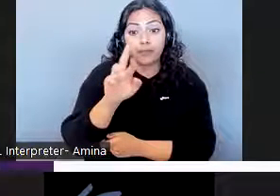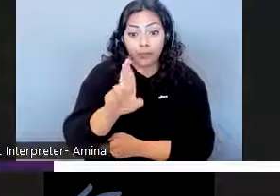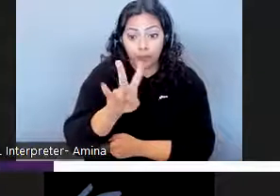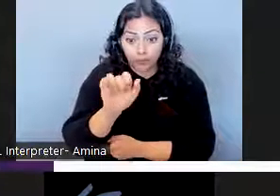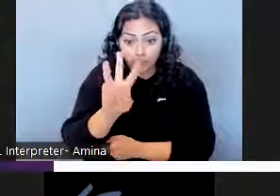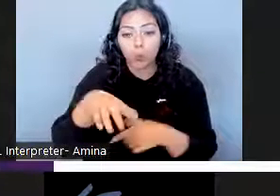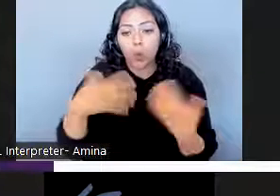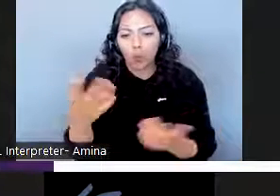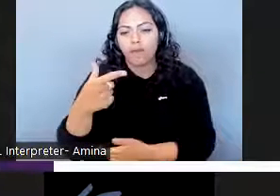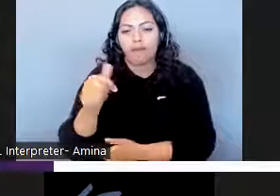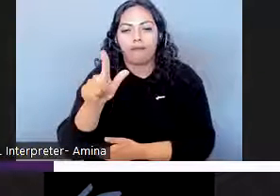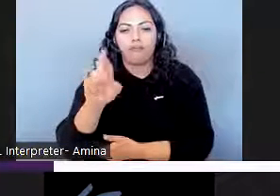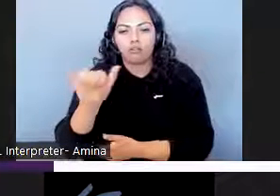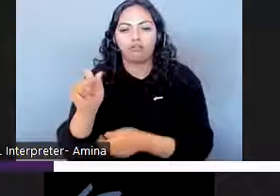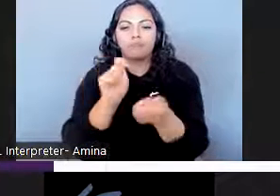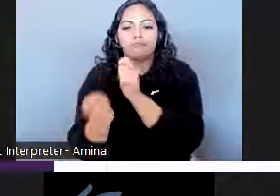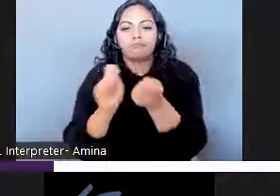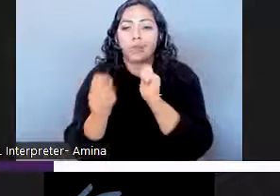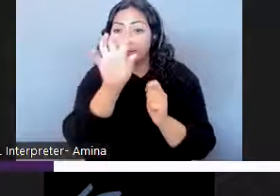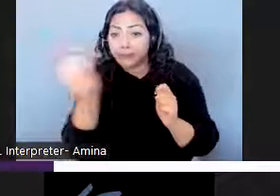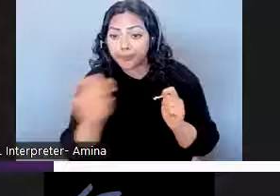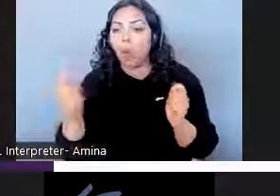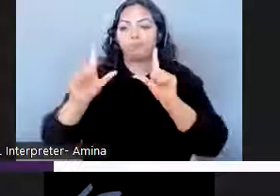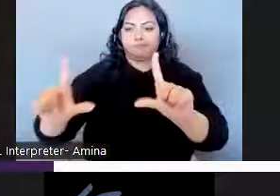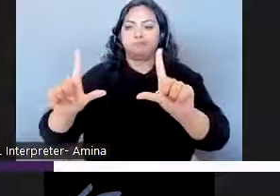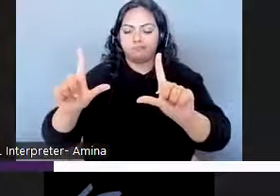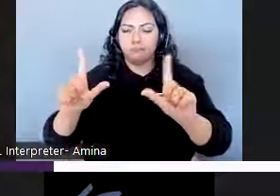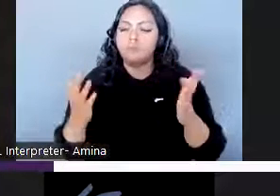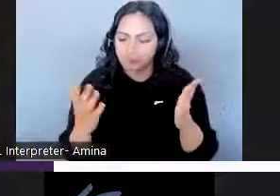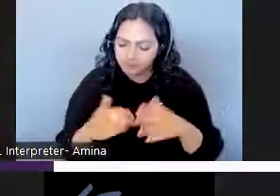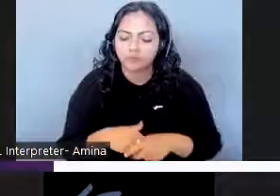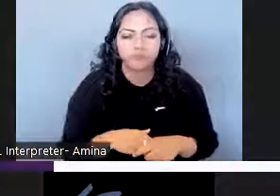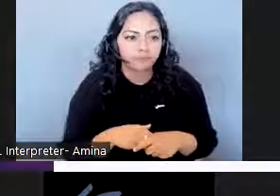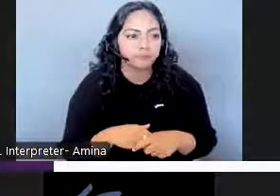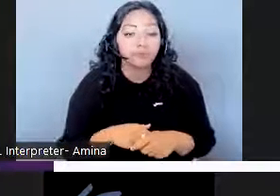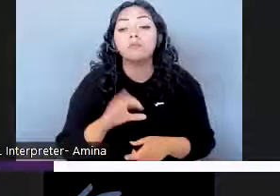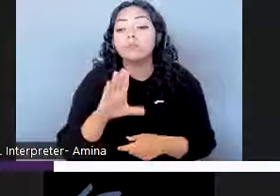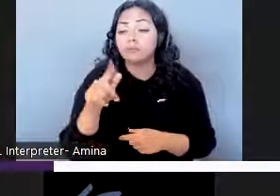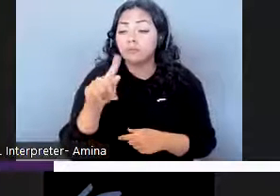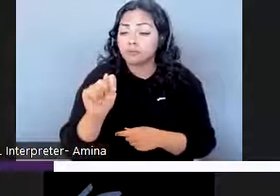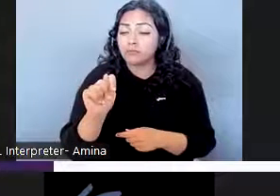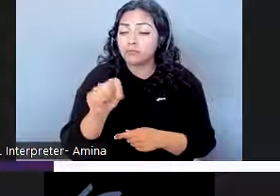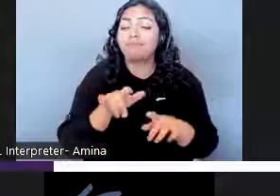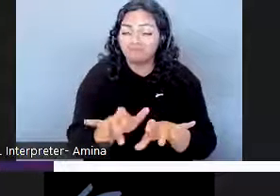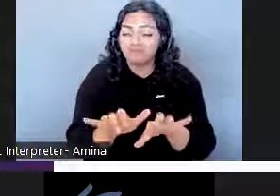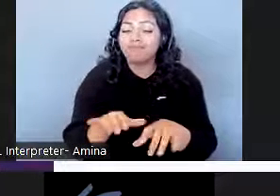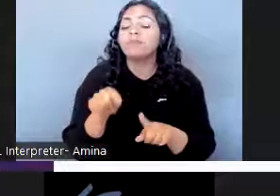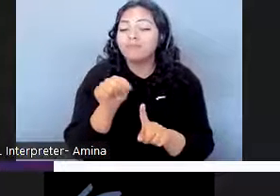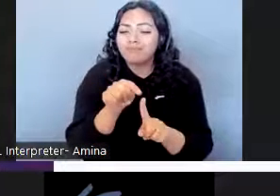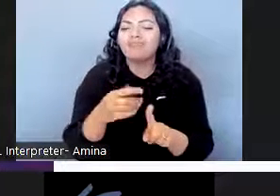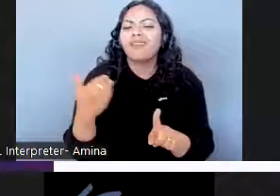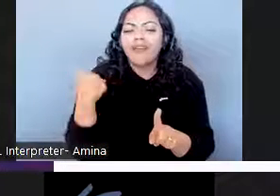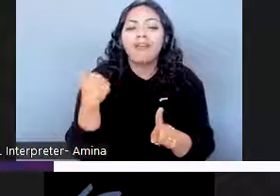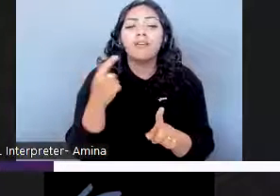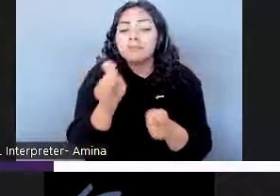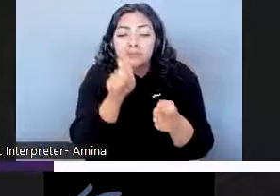We would encourage you to post comments in the chat box. If you have a specific question during the webinar that you would like to pose to a